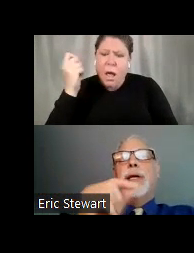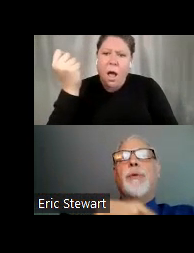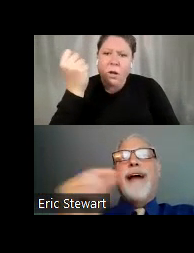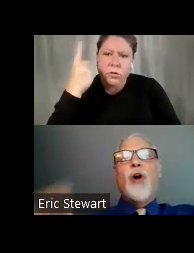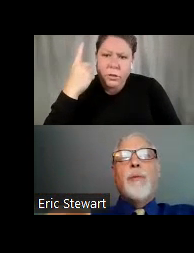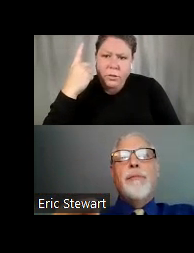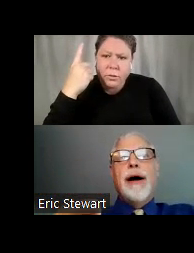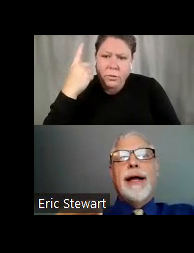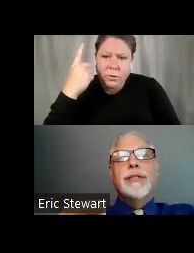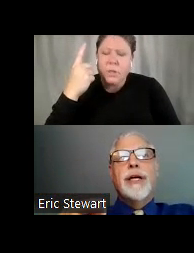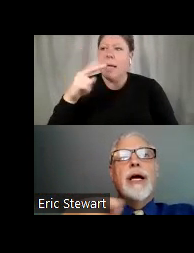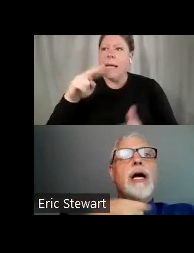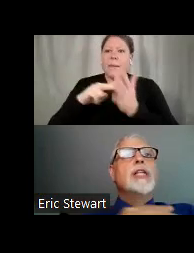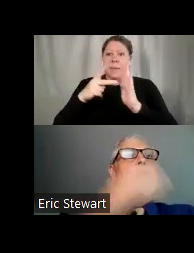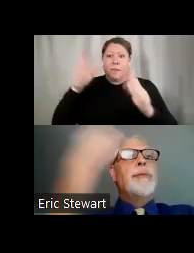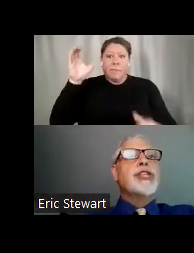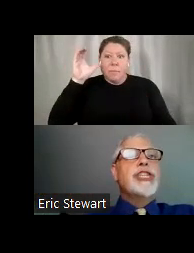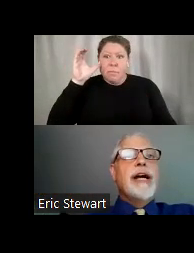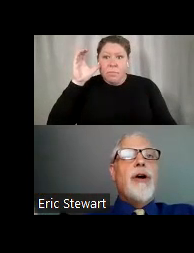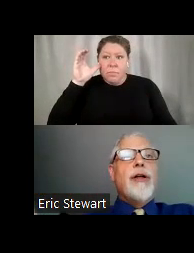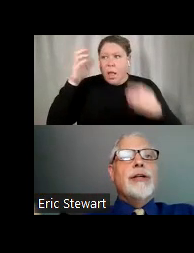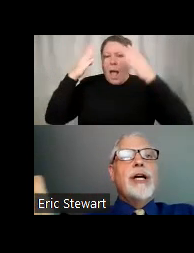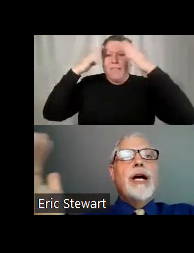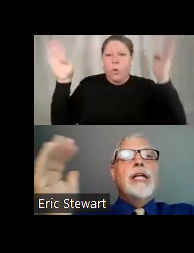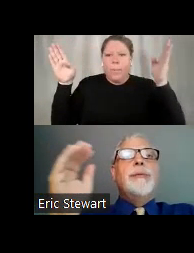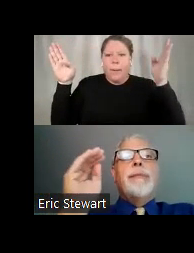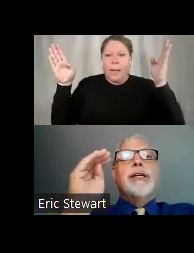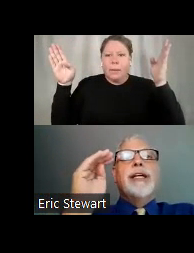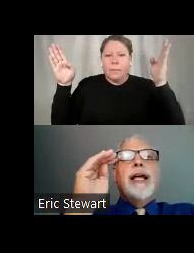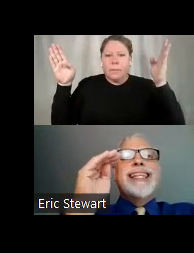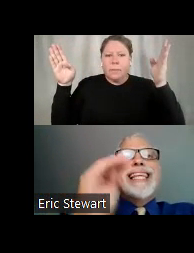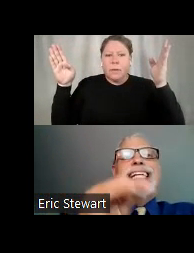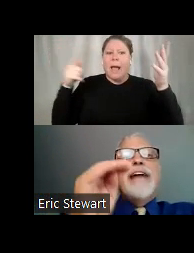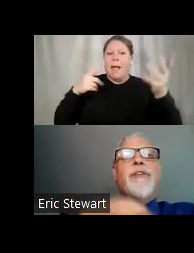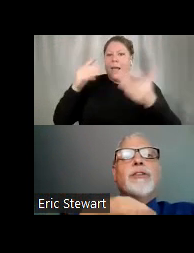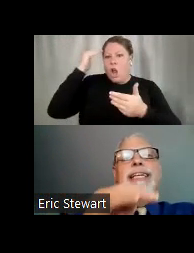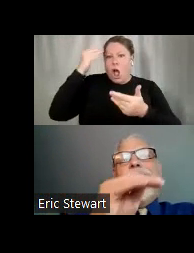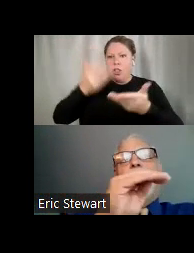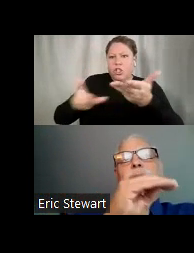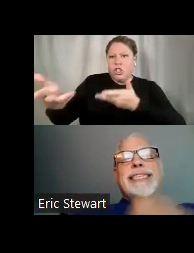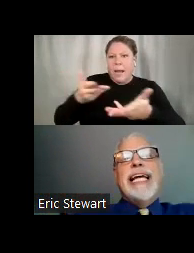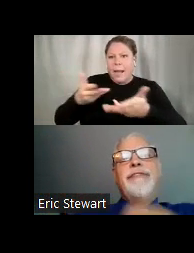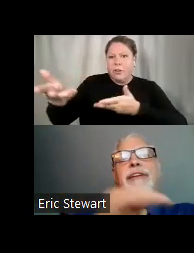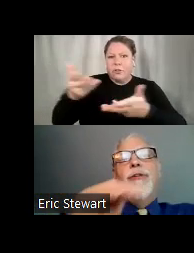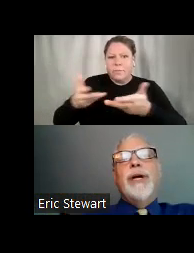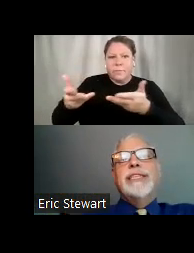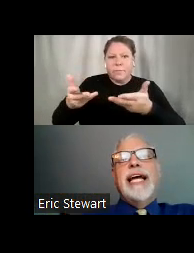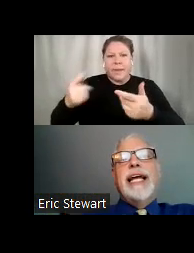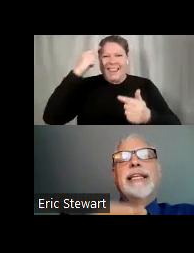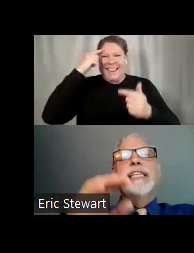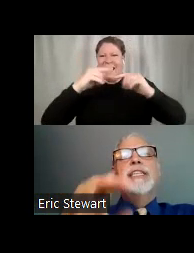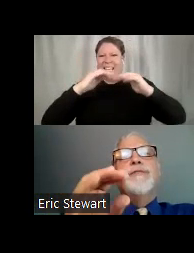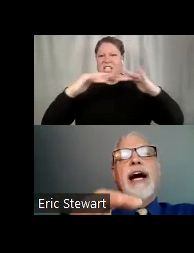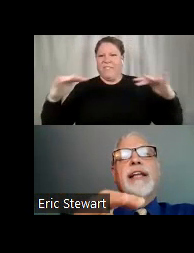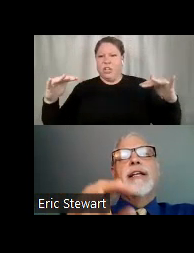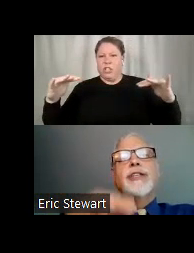that people have open minds, to be able to share knowledge, to be able to think diversely and create safety for risk taking.